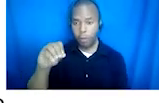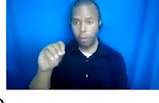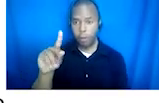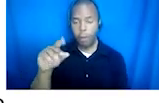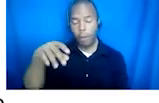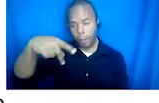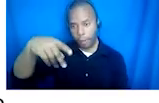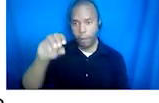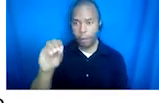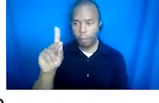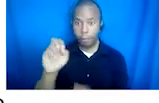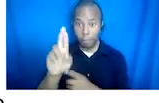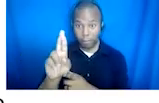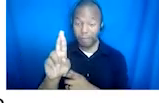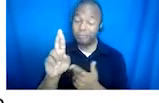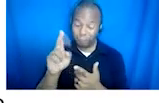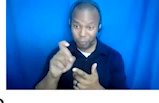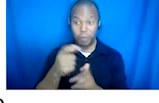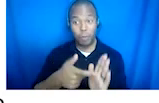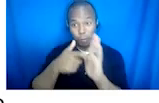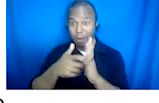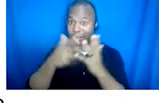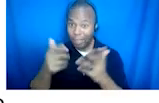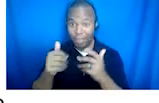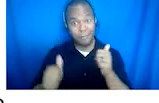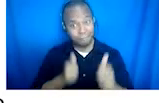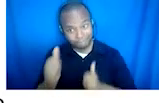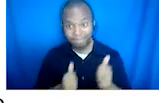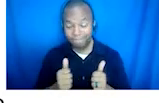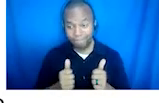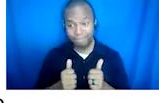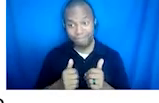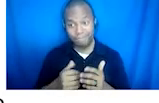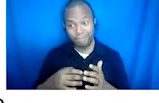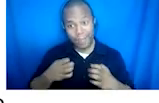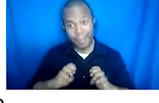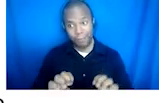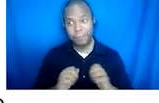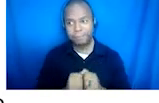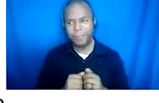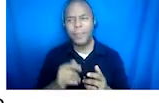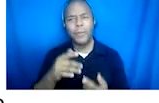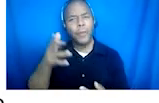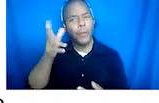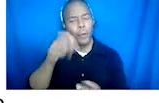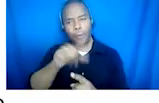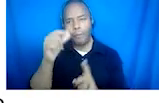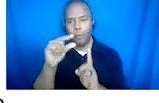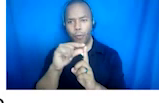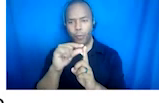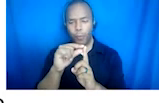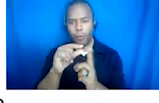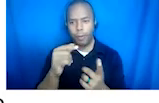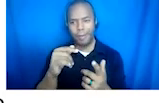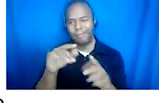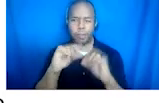effort. Have you guys heard of At One? The professional, that's probably what you're referring to, huh? What's that? At One, like